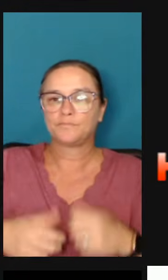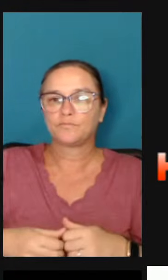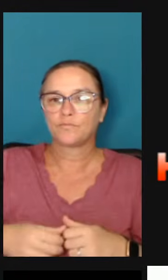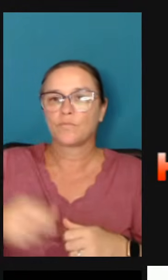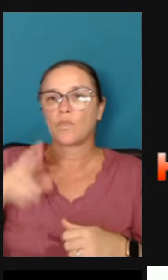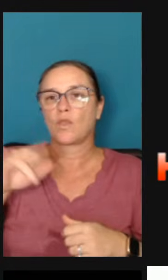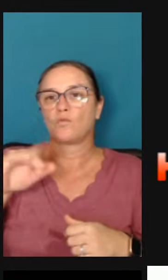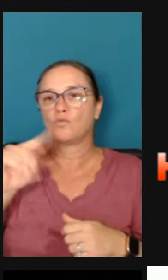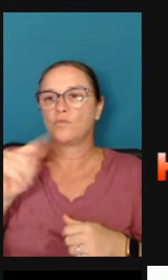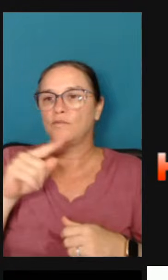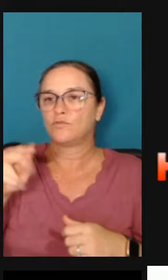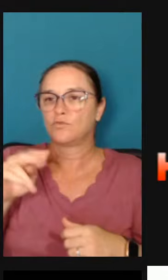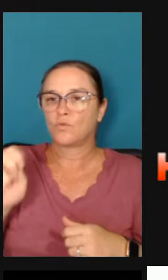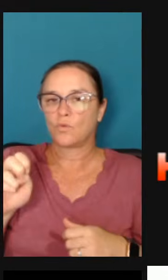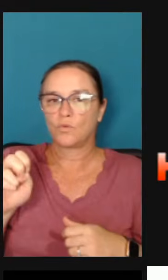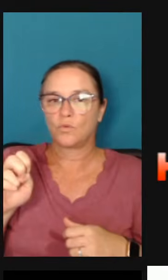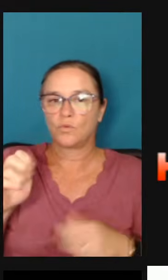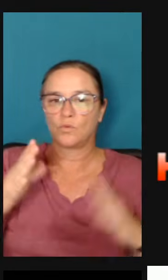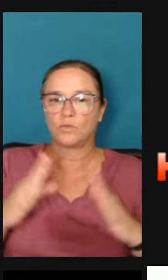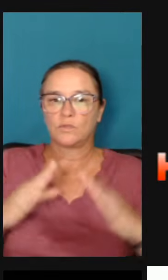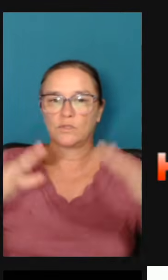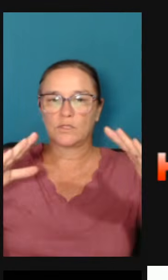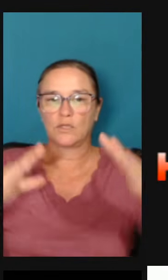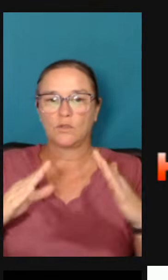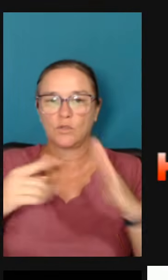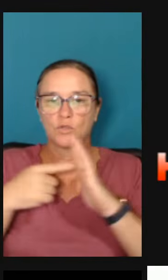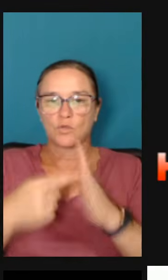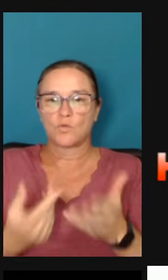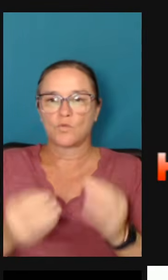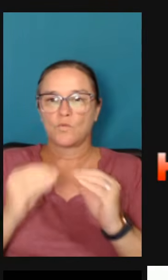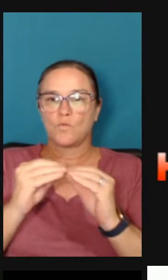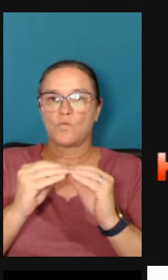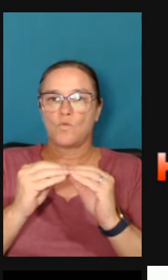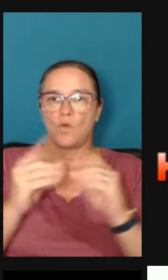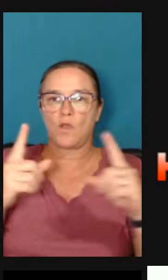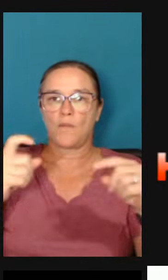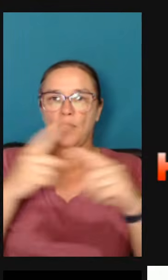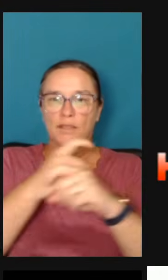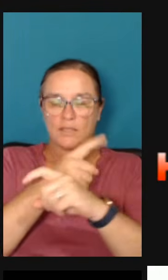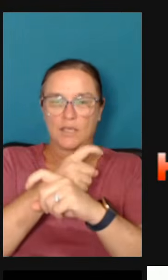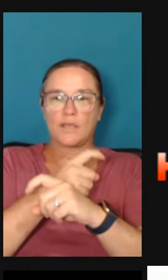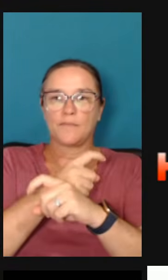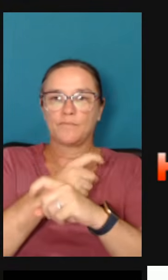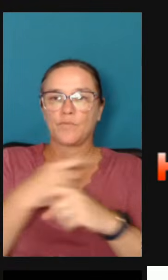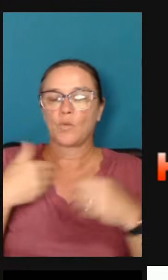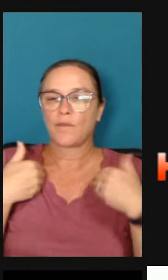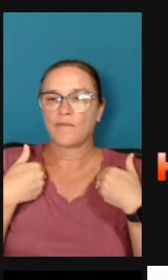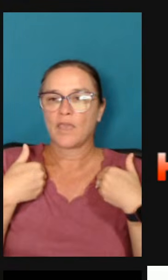zone tilt shows a little bit more complexity. Remember, we have had a lot of